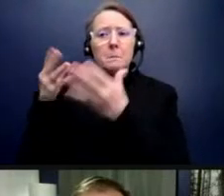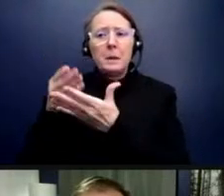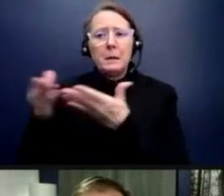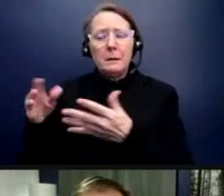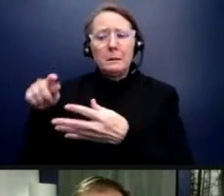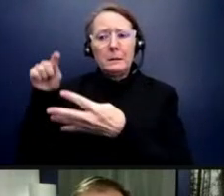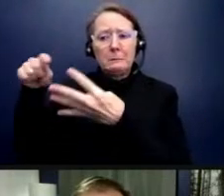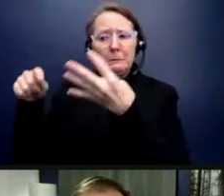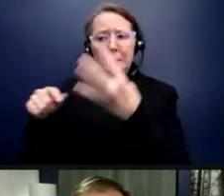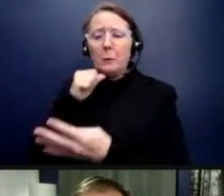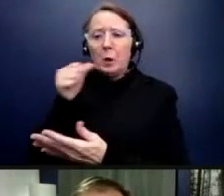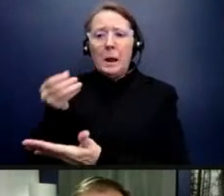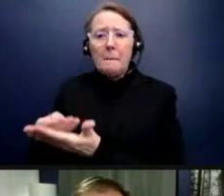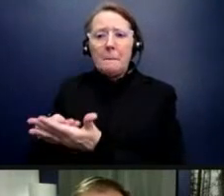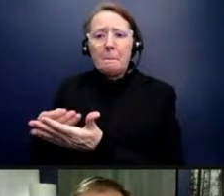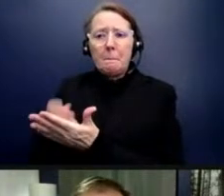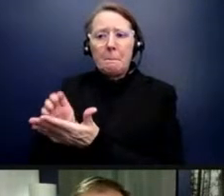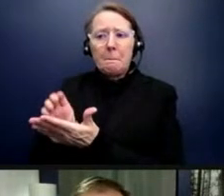Councillor Stapleton's point,